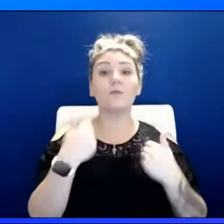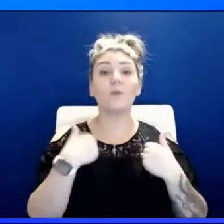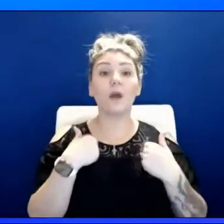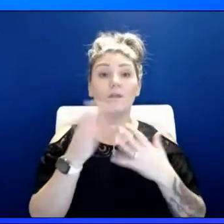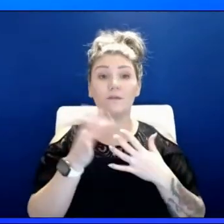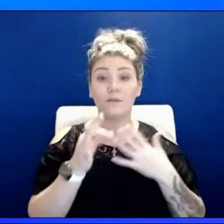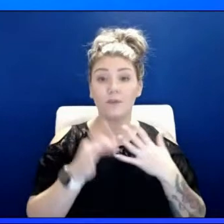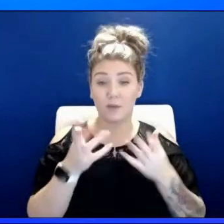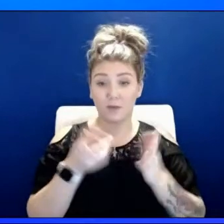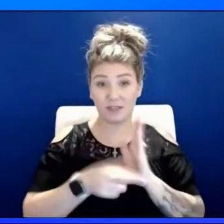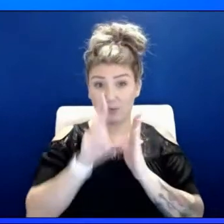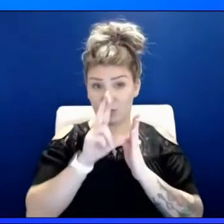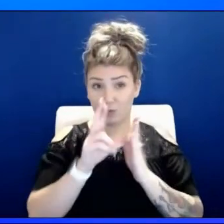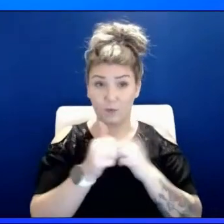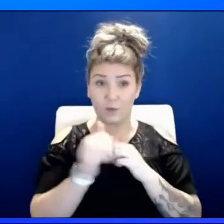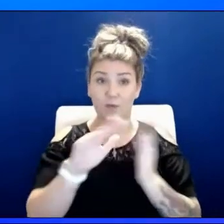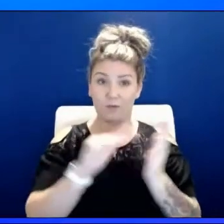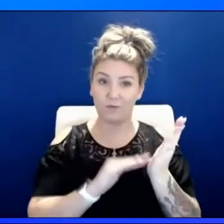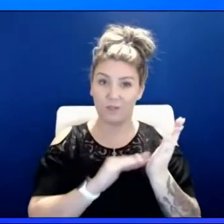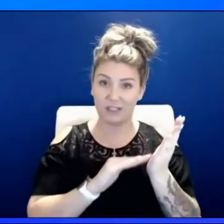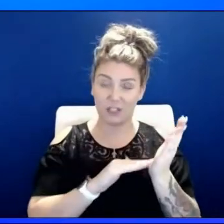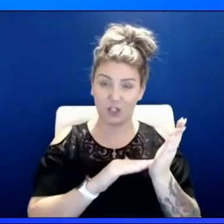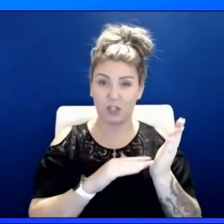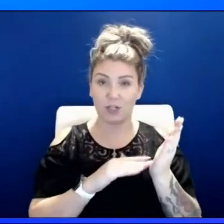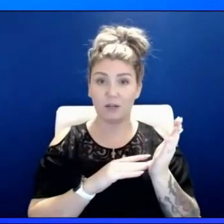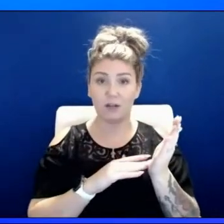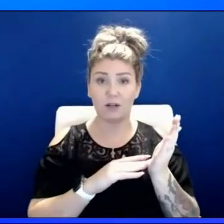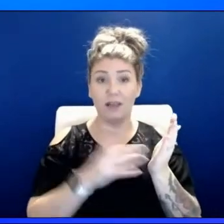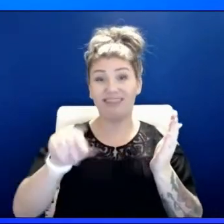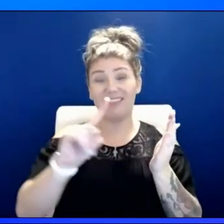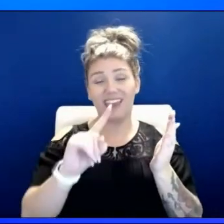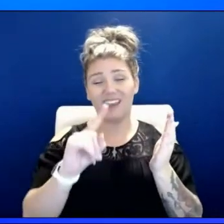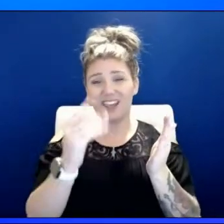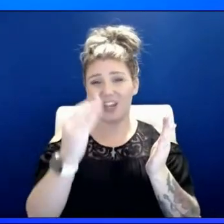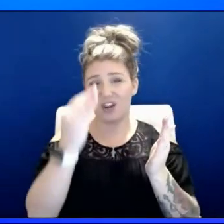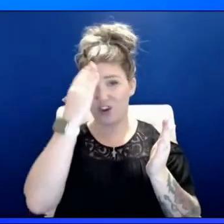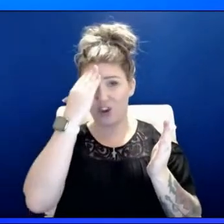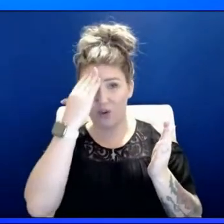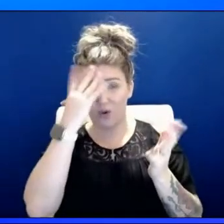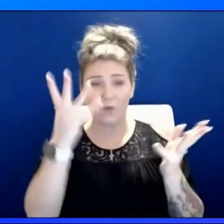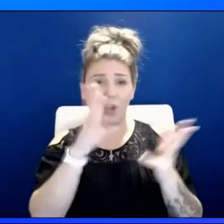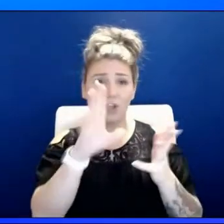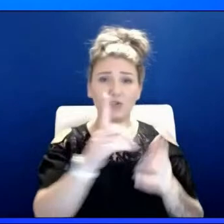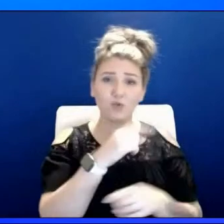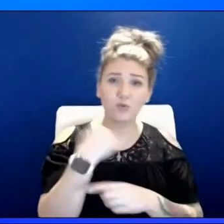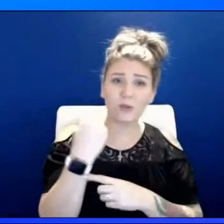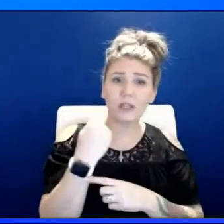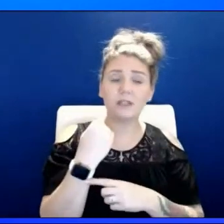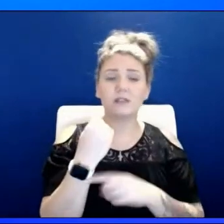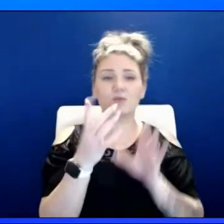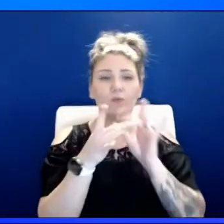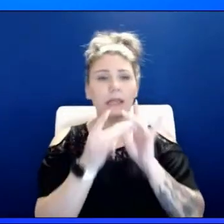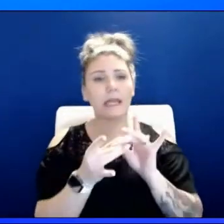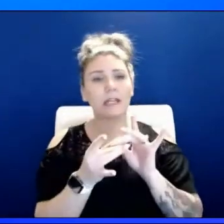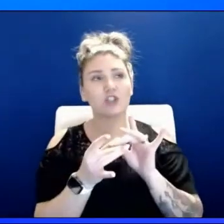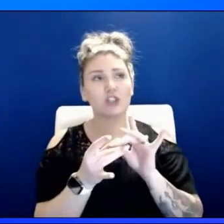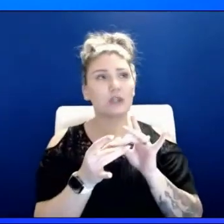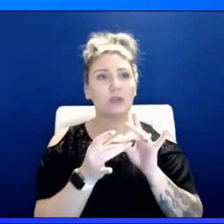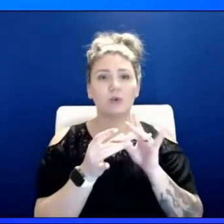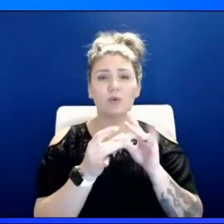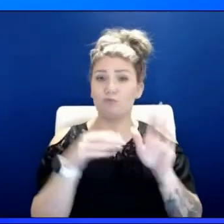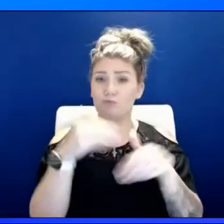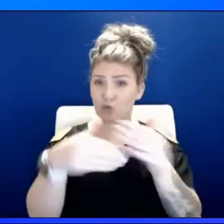that with your physician, because they're the ones going to know what is your risk in terms of progressing on